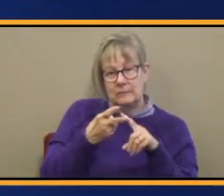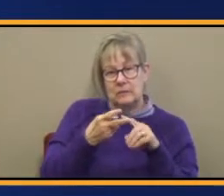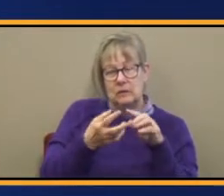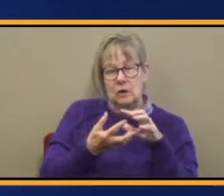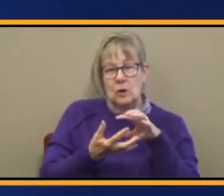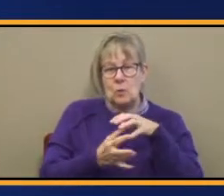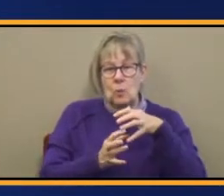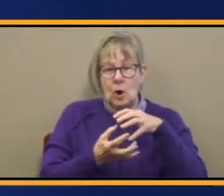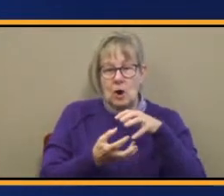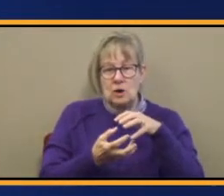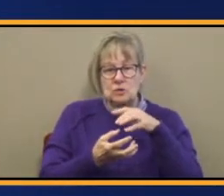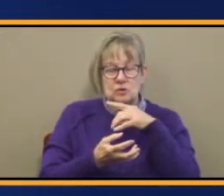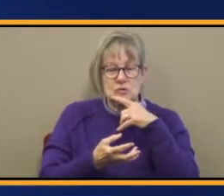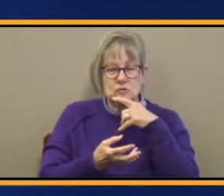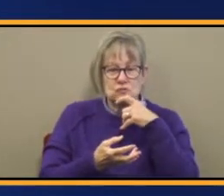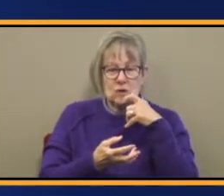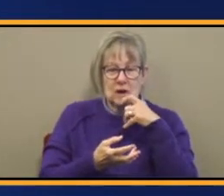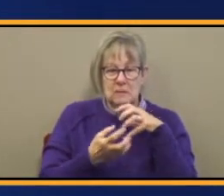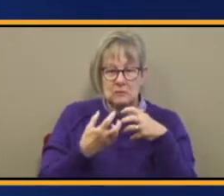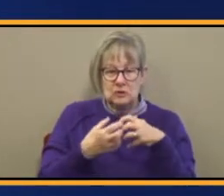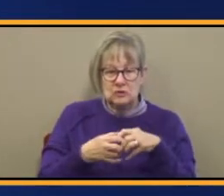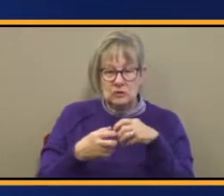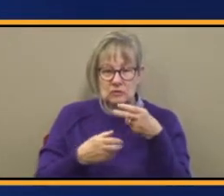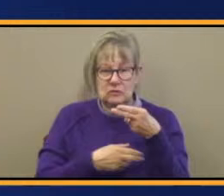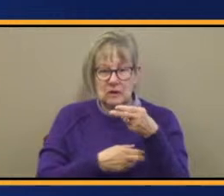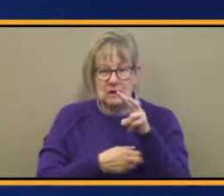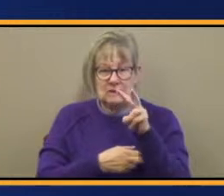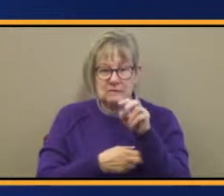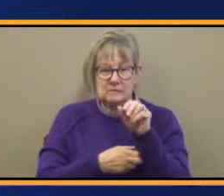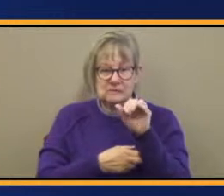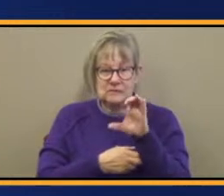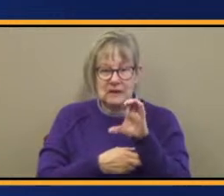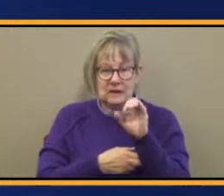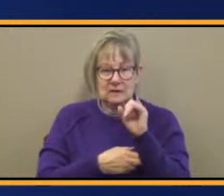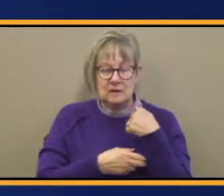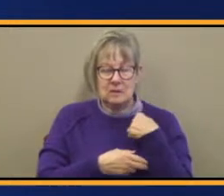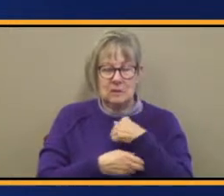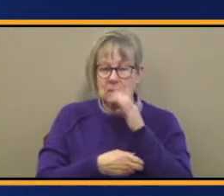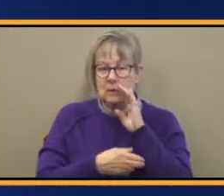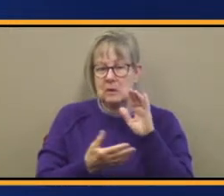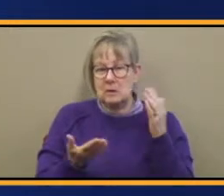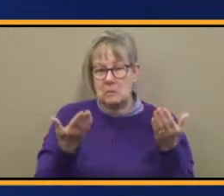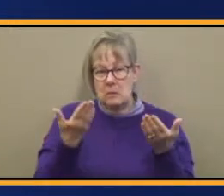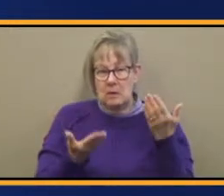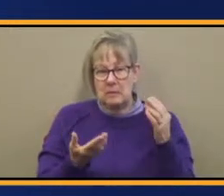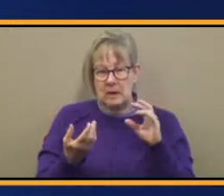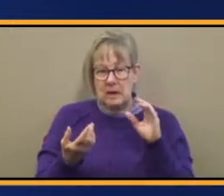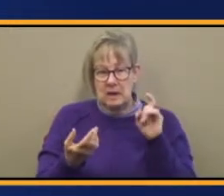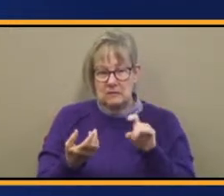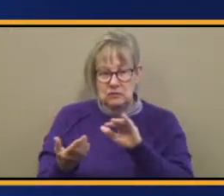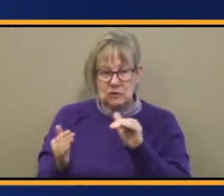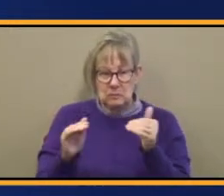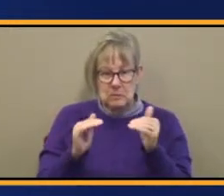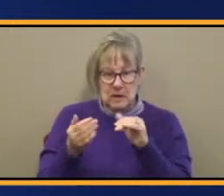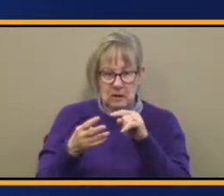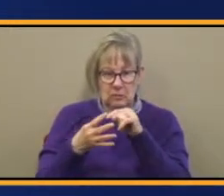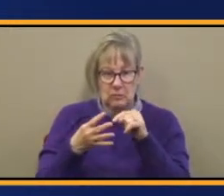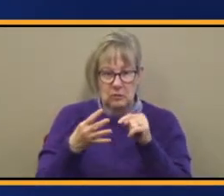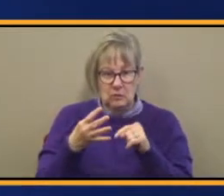dryer, your HVAC. So we probably are going to have to compare those those